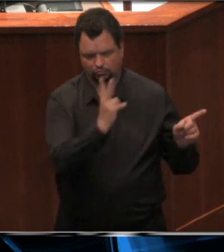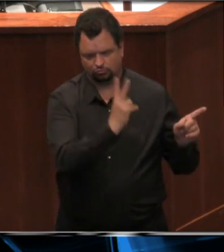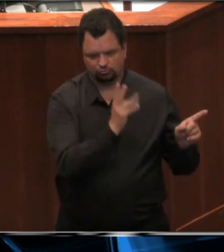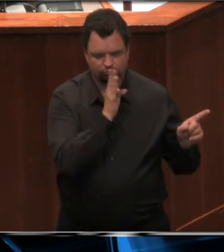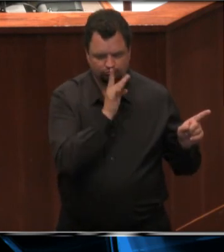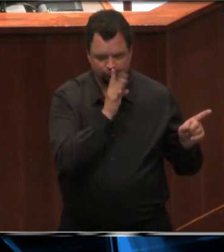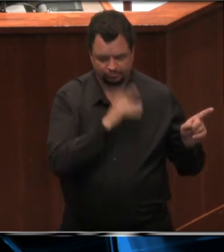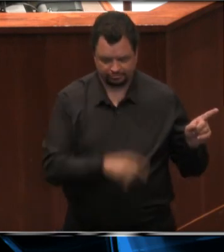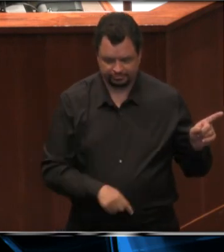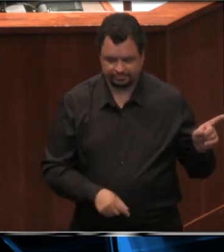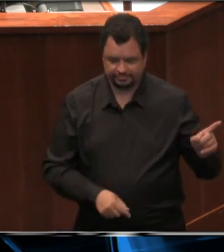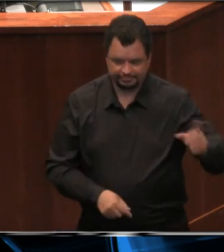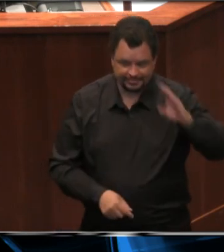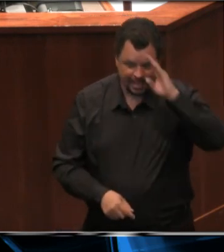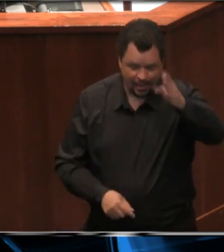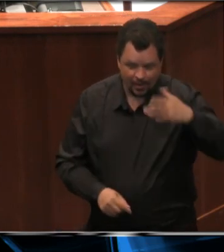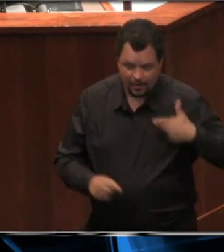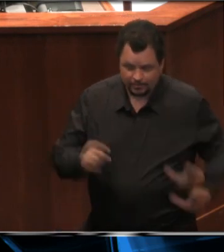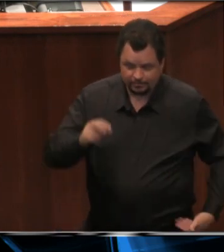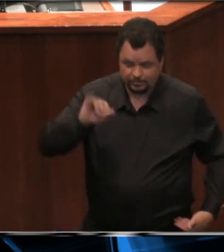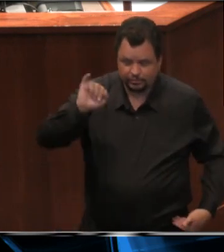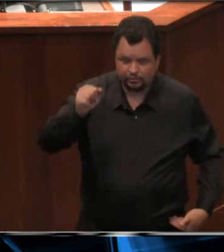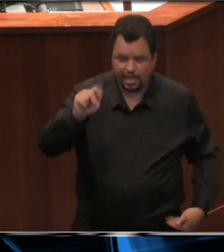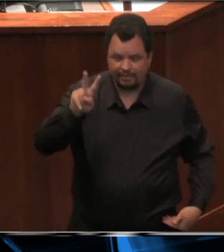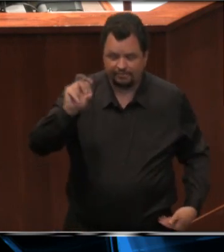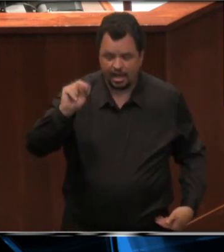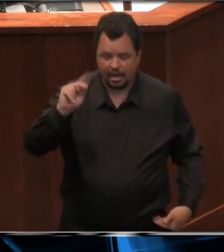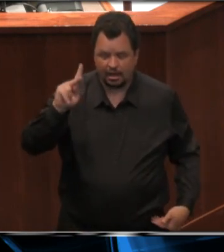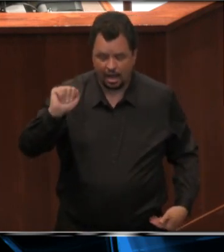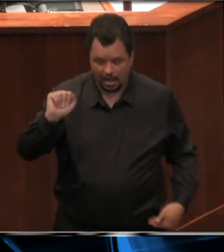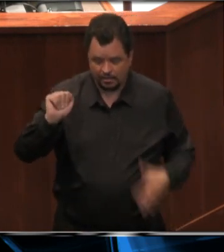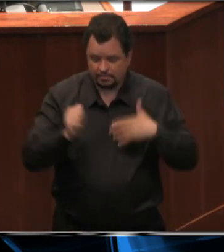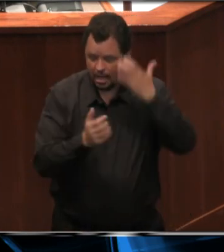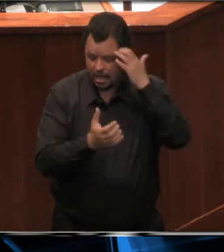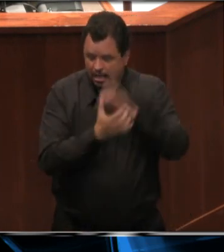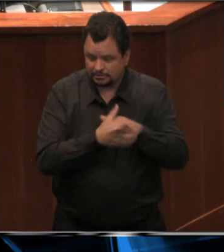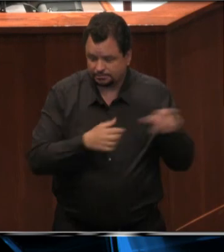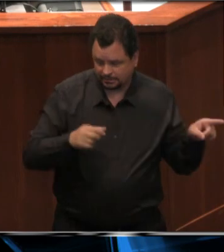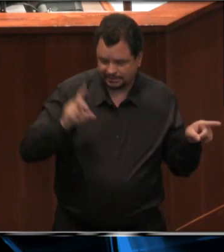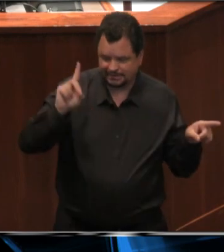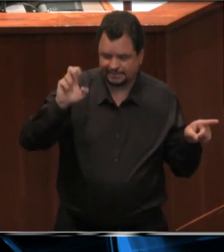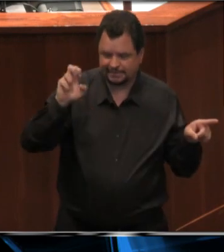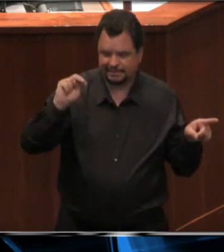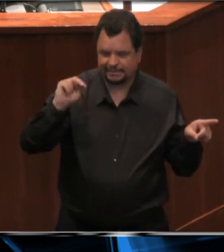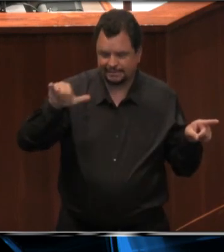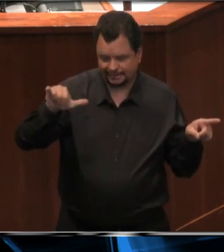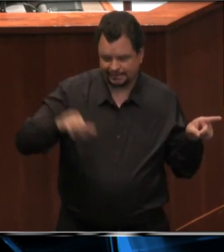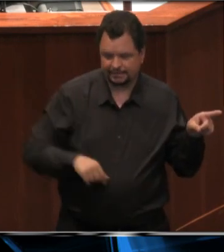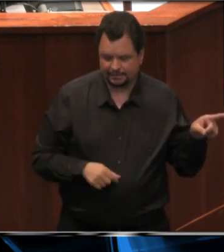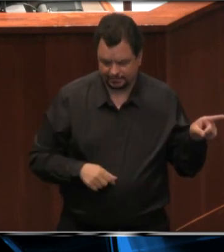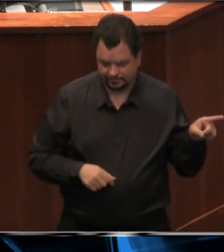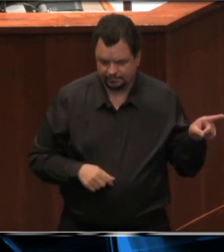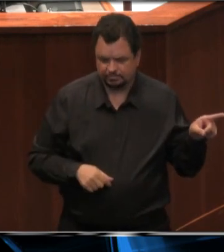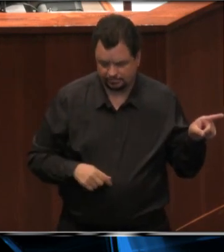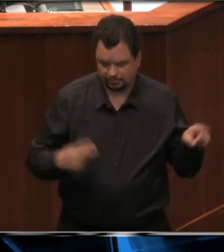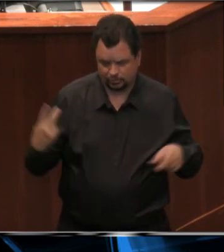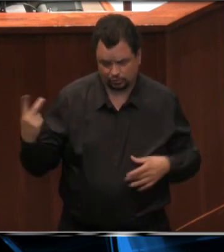Hi, my name is Javanka Mersman, and this is my husband, Dennis. We own a billiards league in town called the Central Colorado